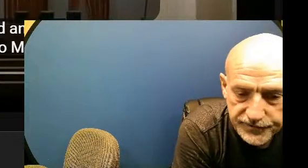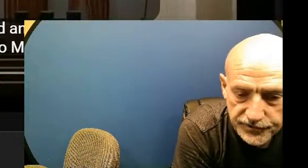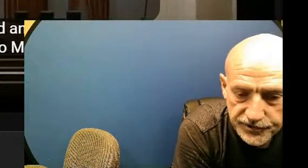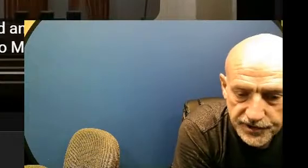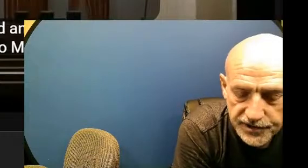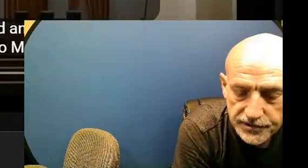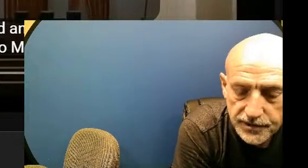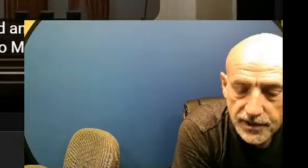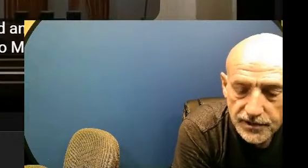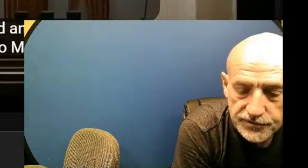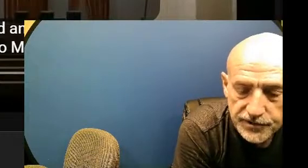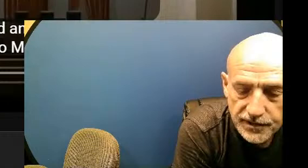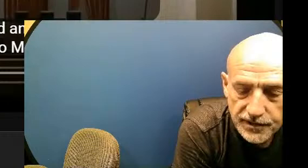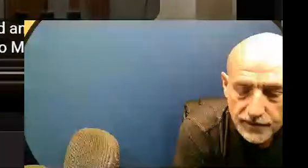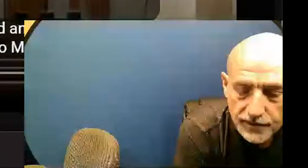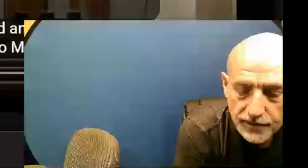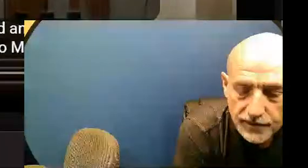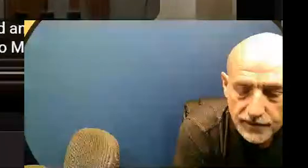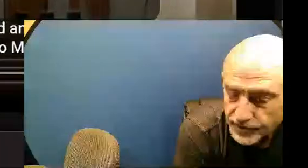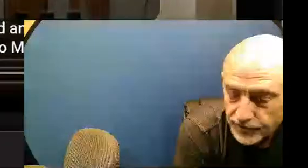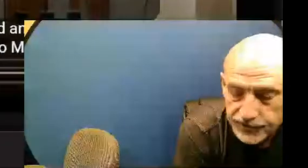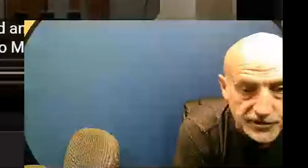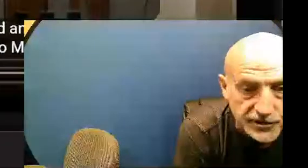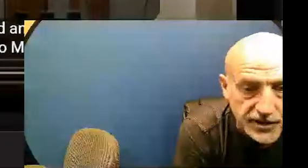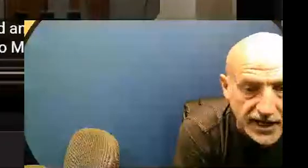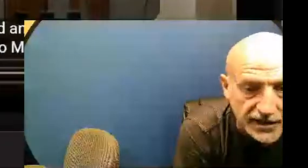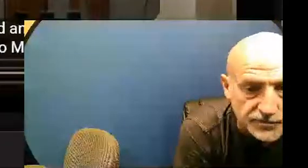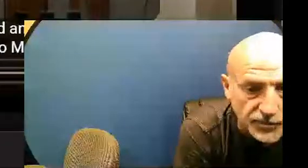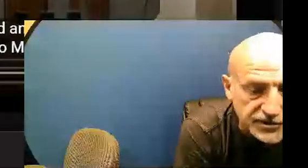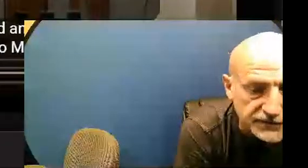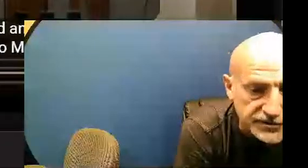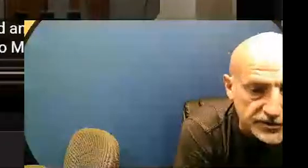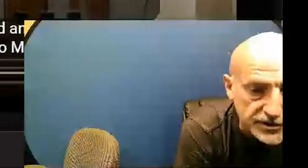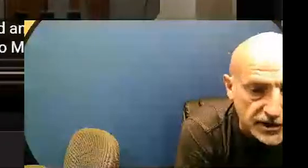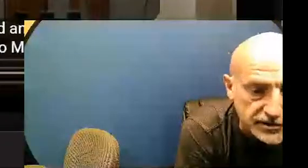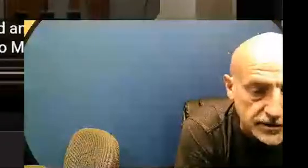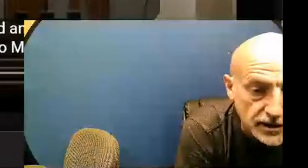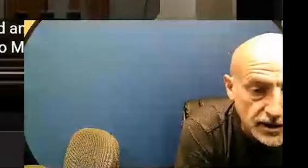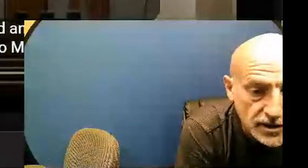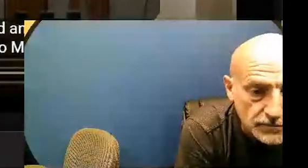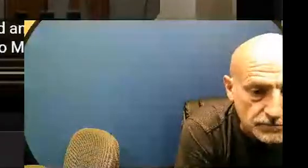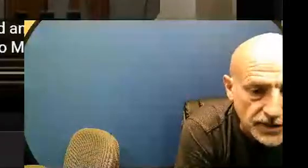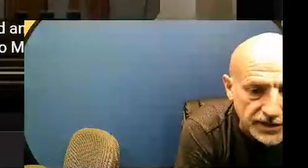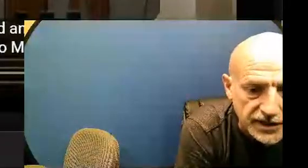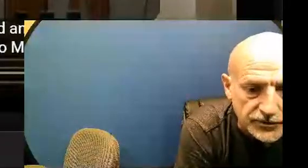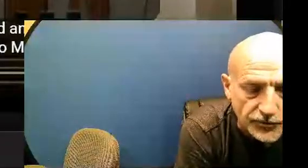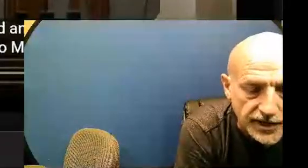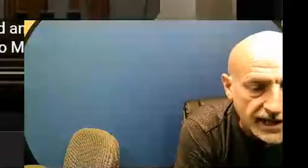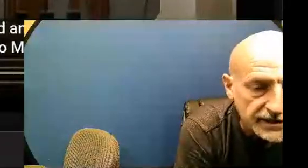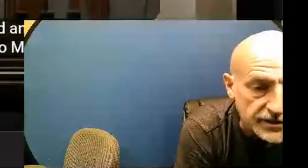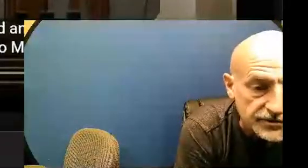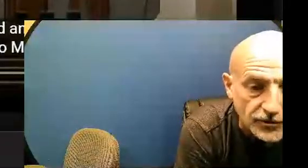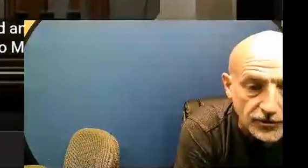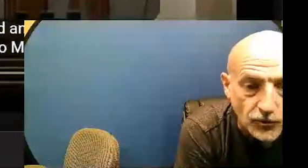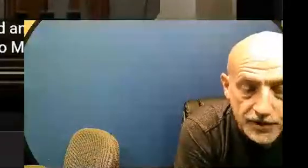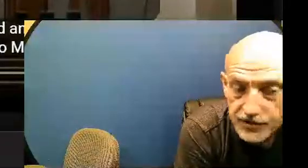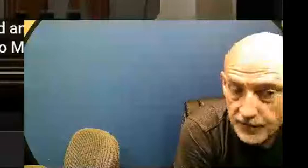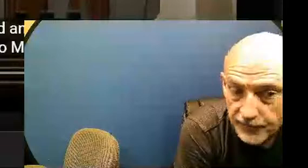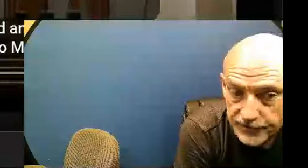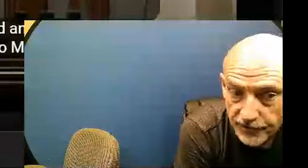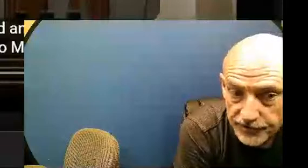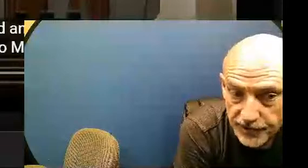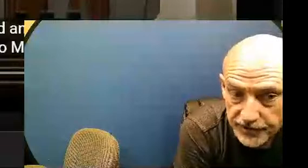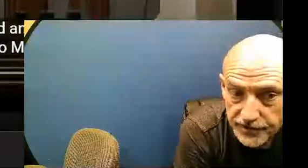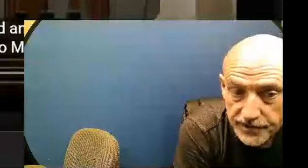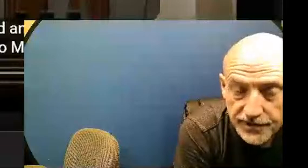types of association. There's intimate association and expressive association. But in reality, there's only one